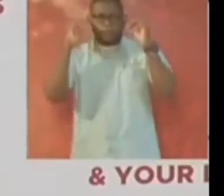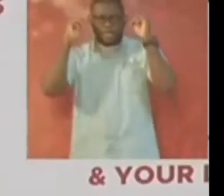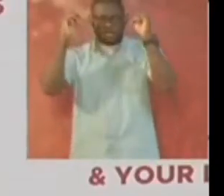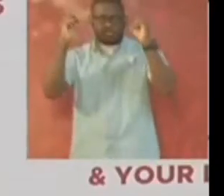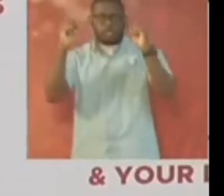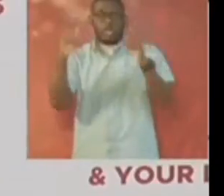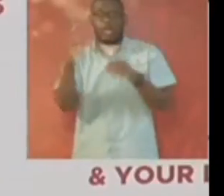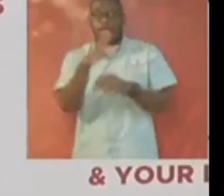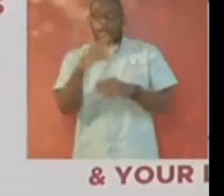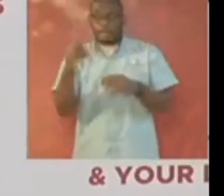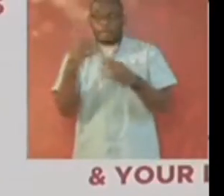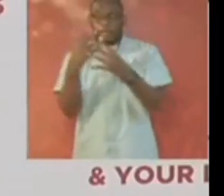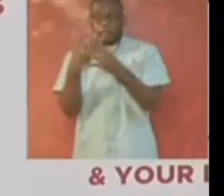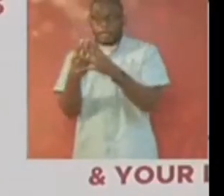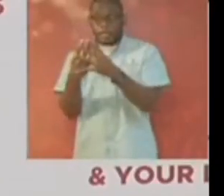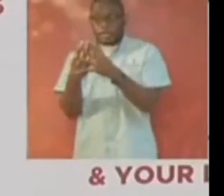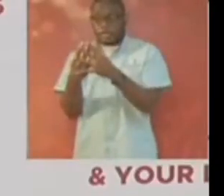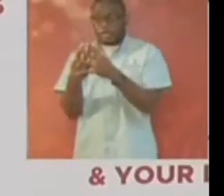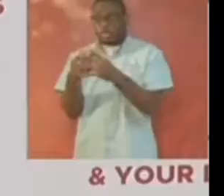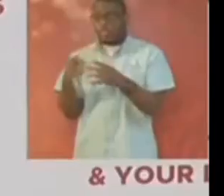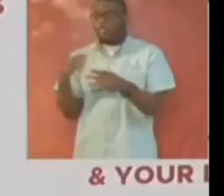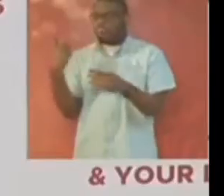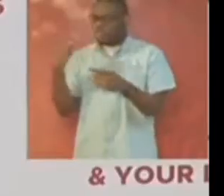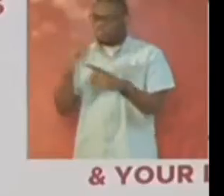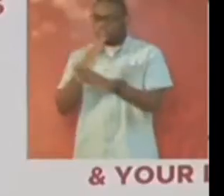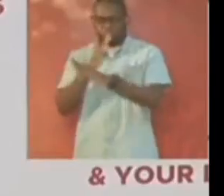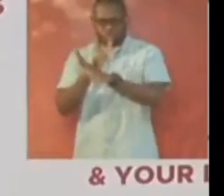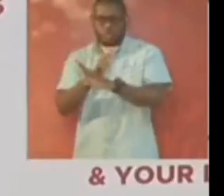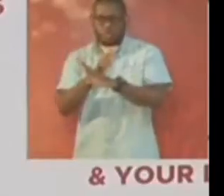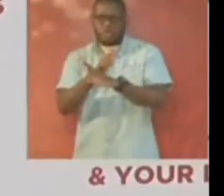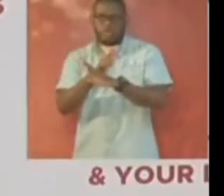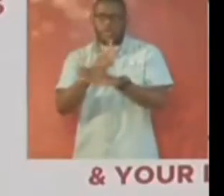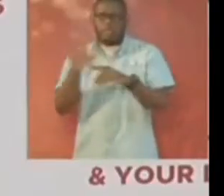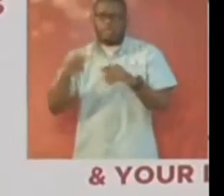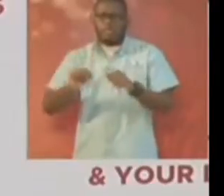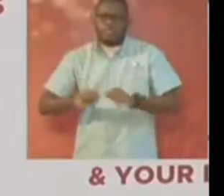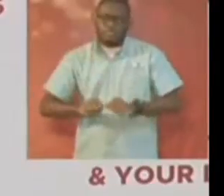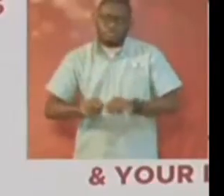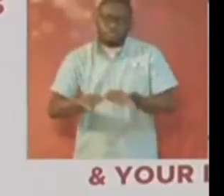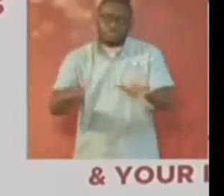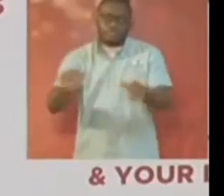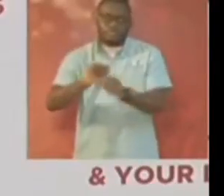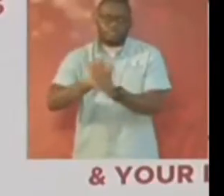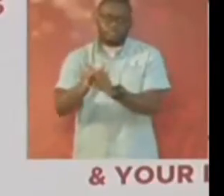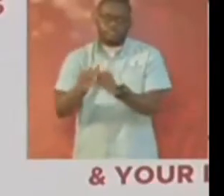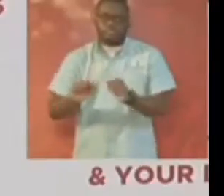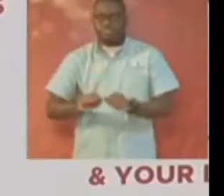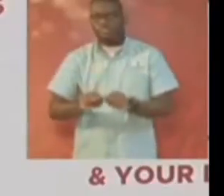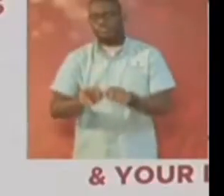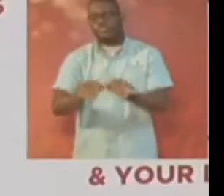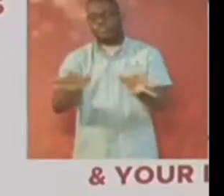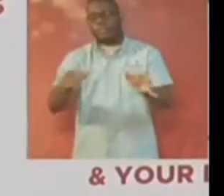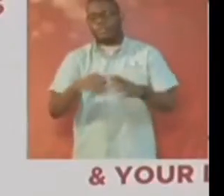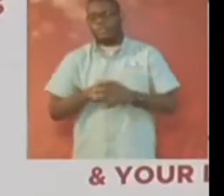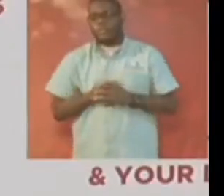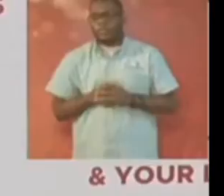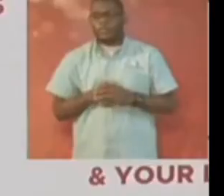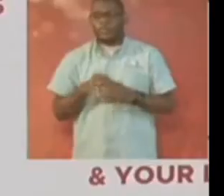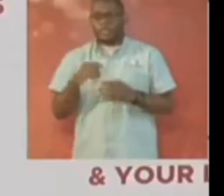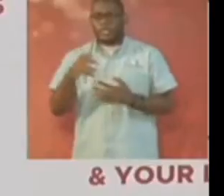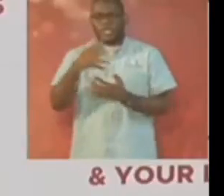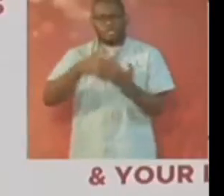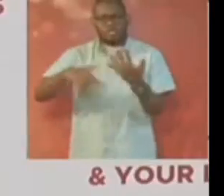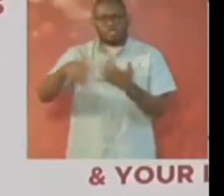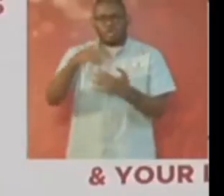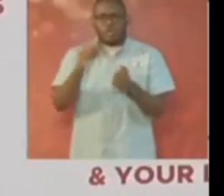terms of curbing the spread of COVID-19 amongst this vulnerable population. With respect to the interaction between public health